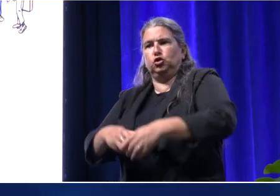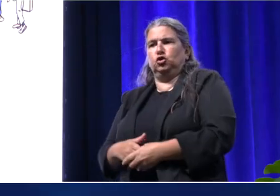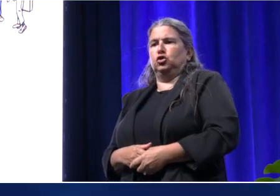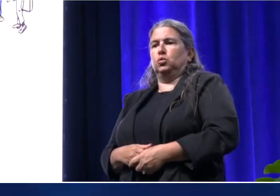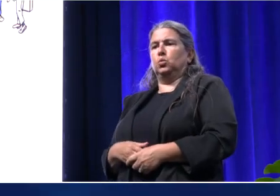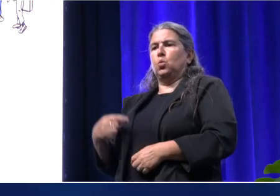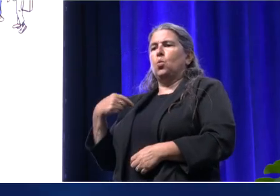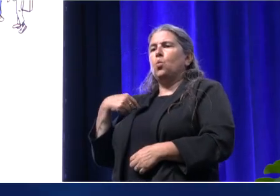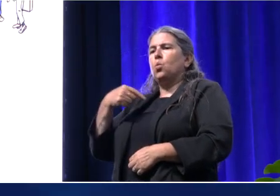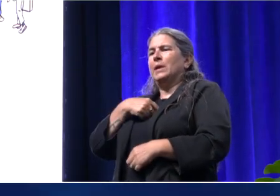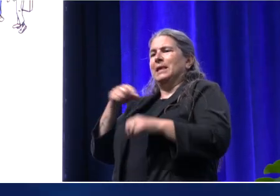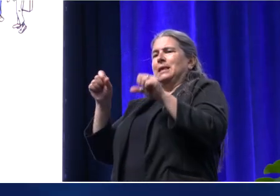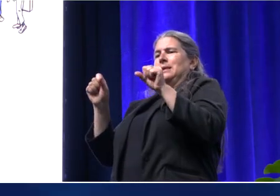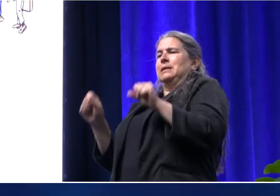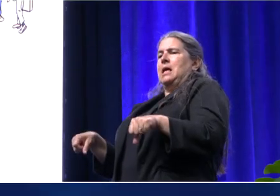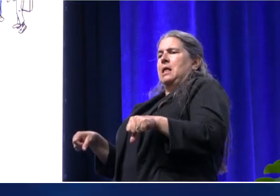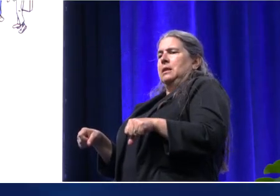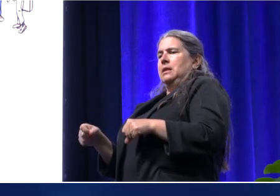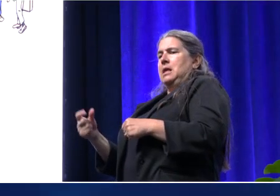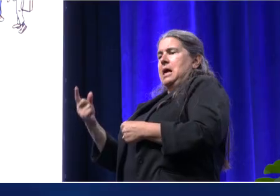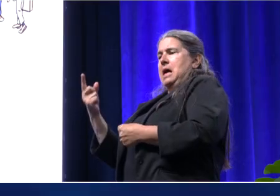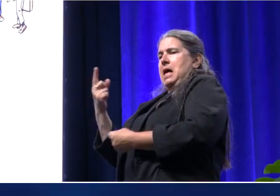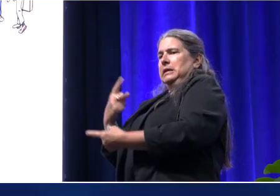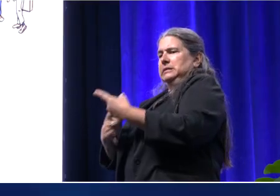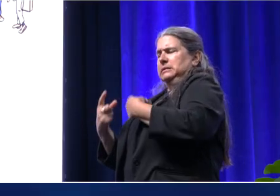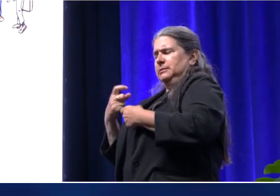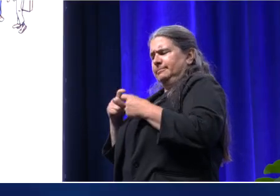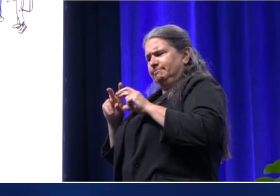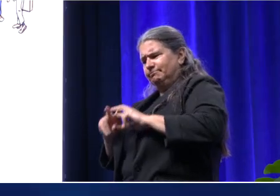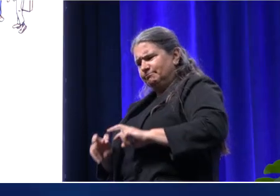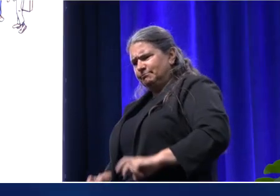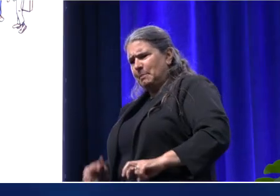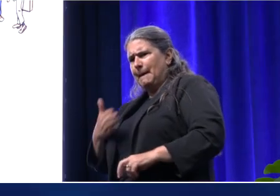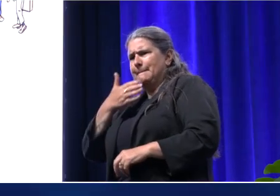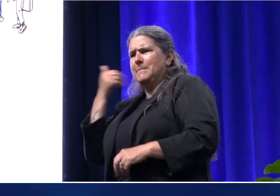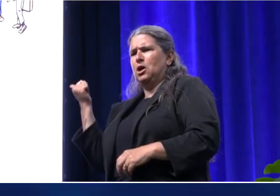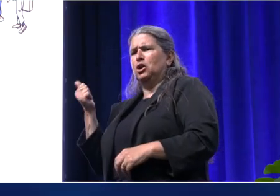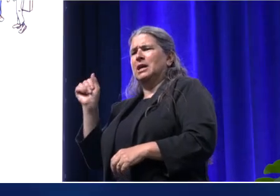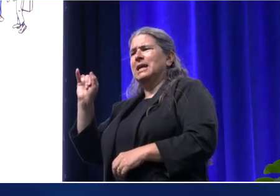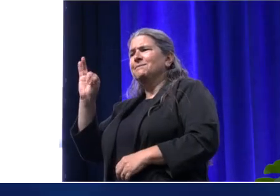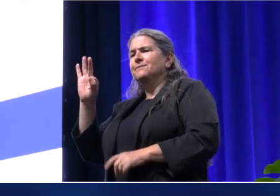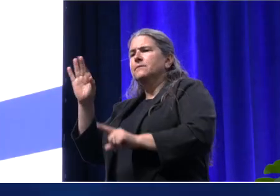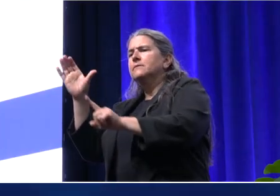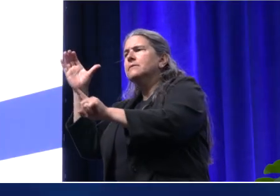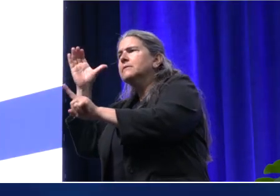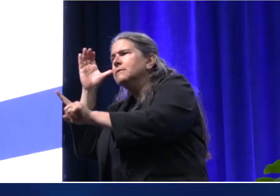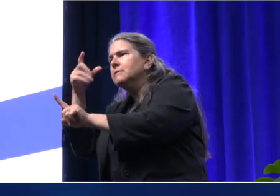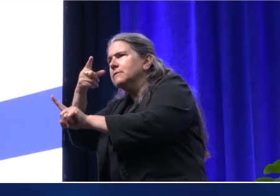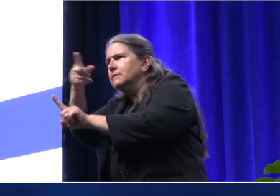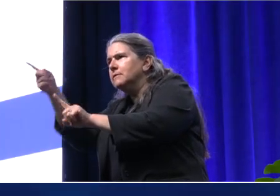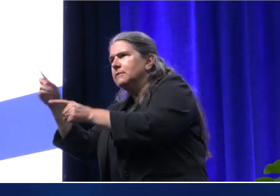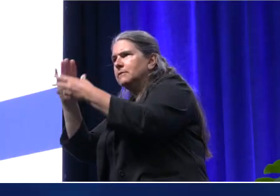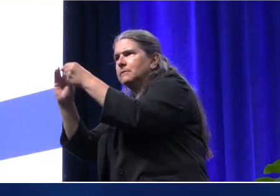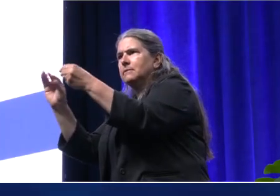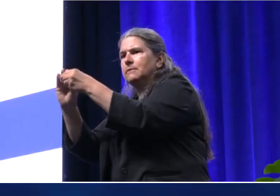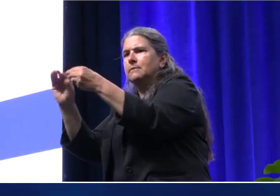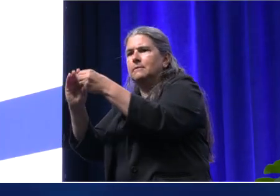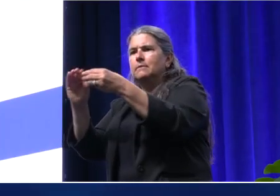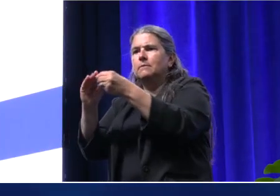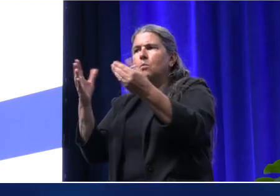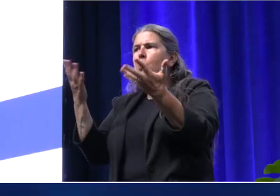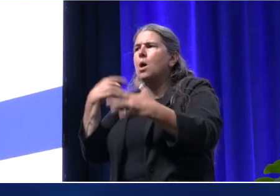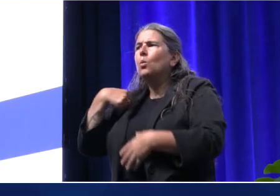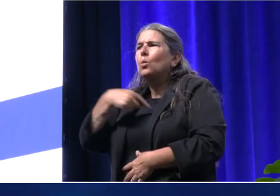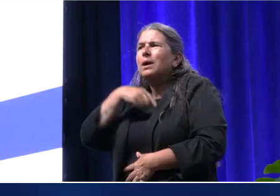better questions that actually matter to people if we listen to what community is telling us they need to know. Our approach is